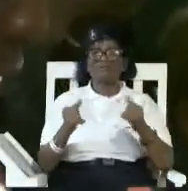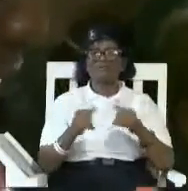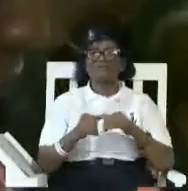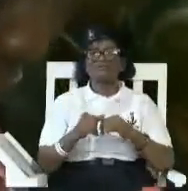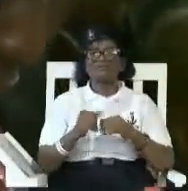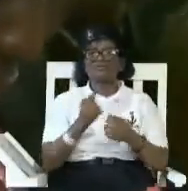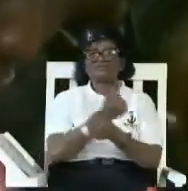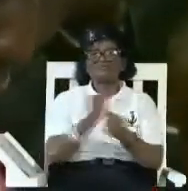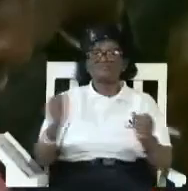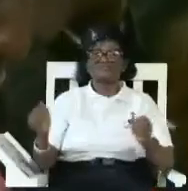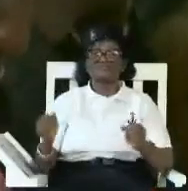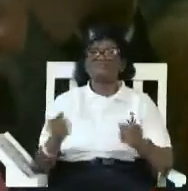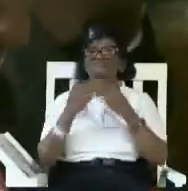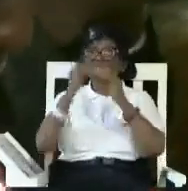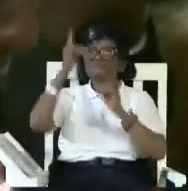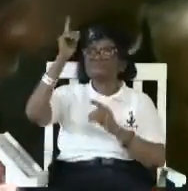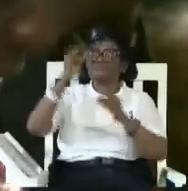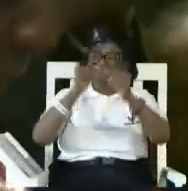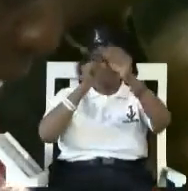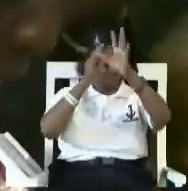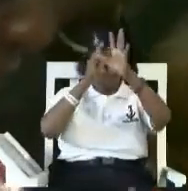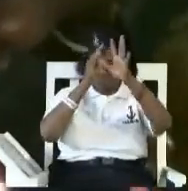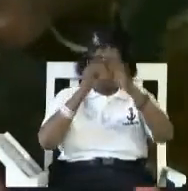Thank you, Father.